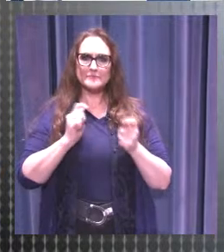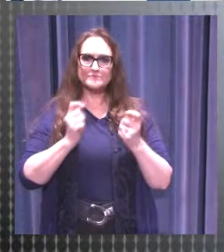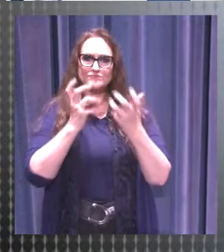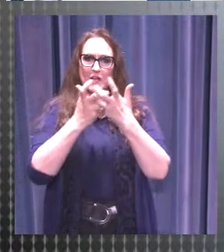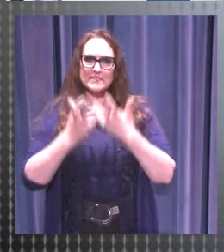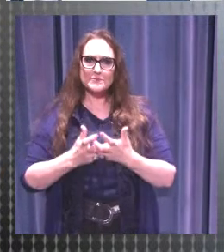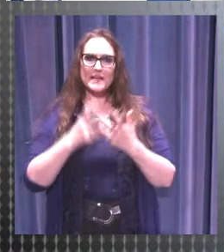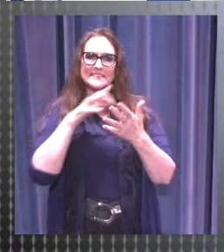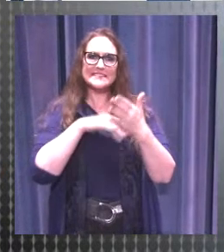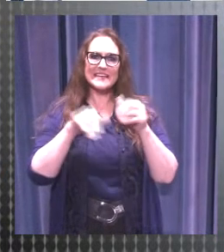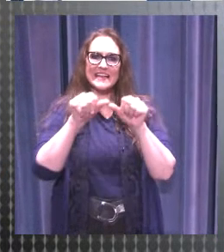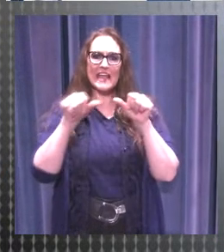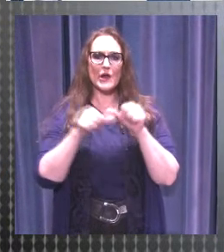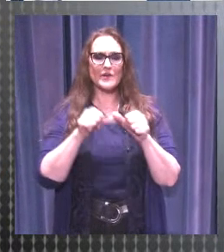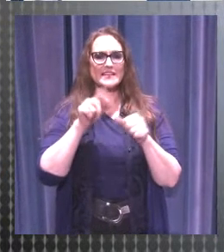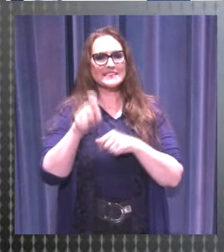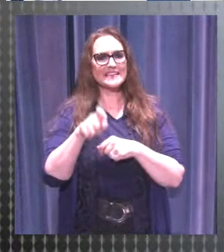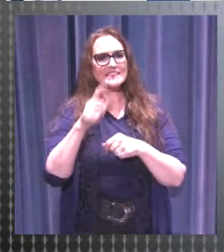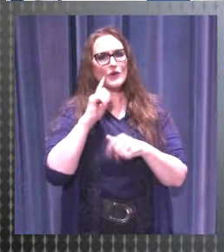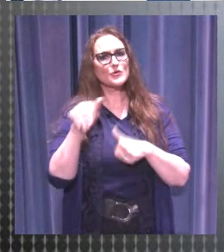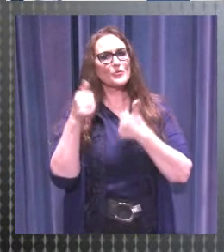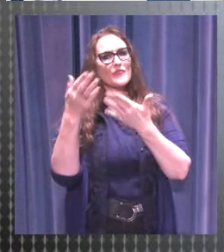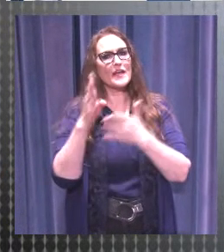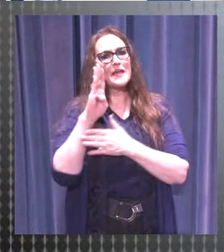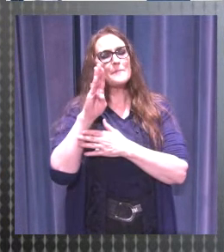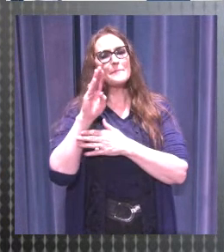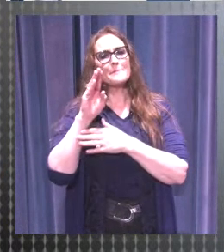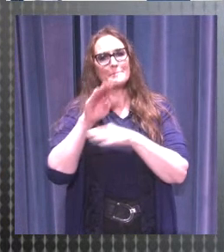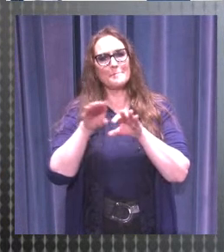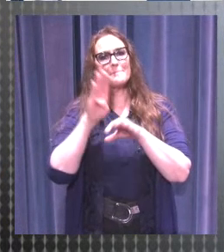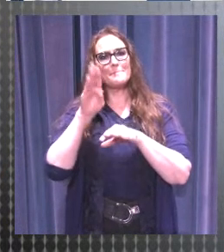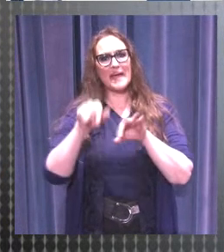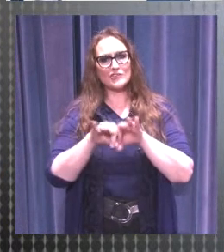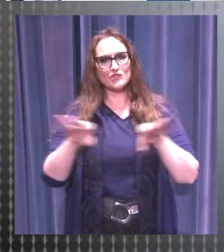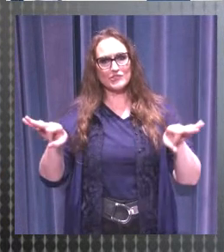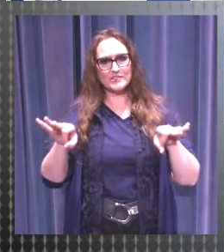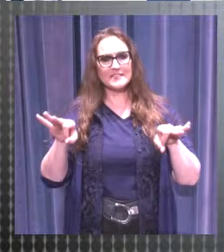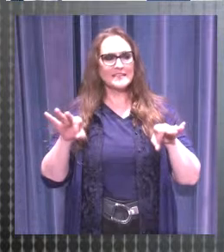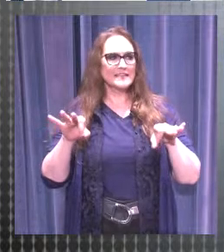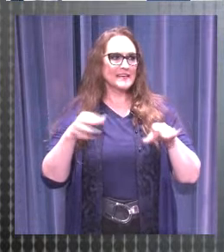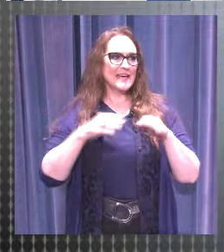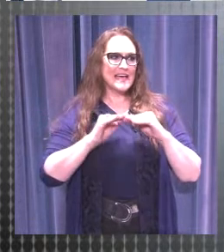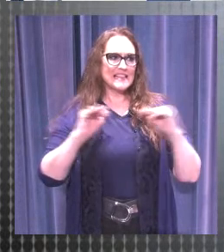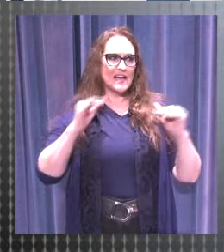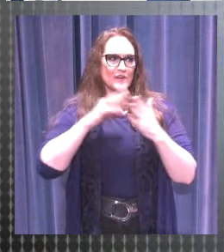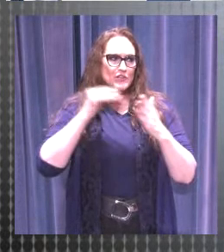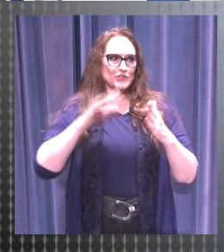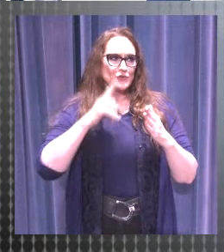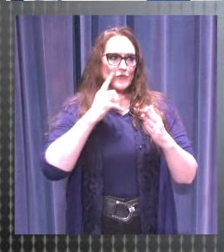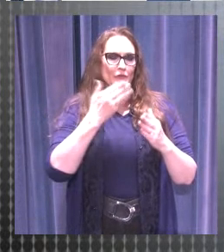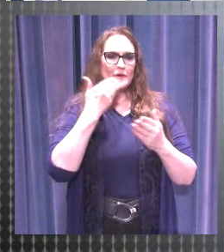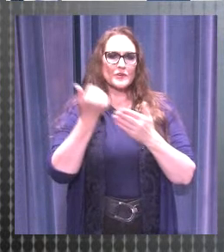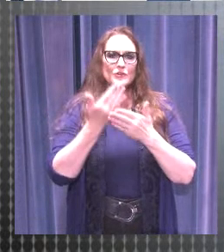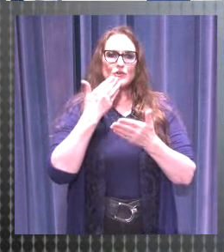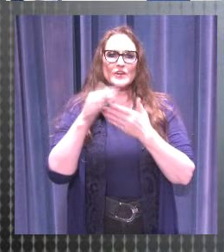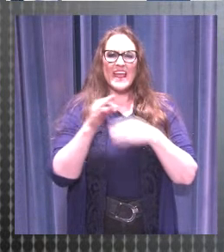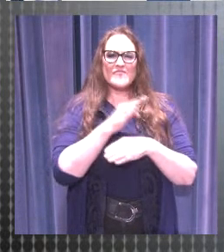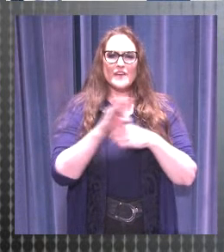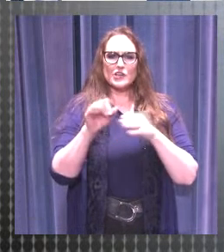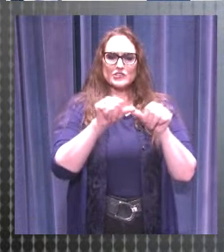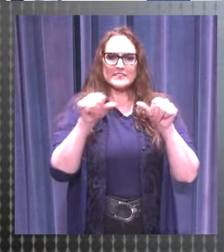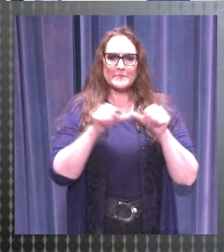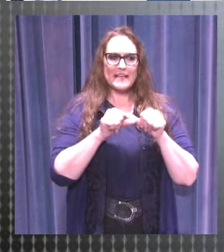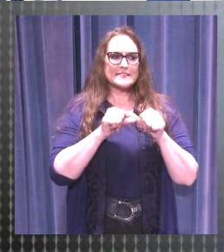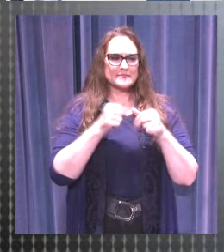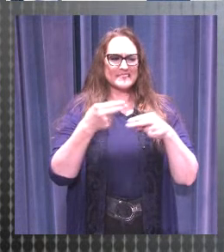was thus necessary to provide the bachelor's level student with a comfortable, ideally located, and functional space. Next